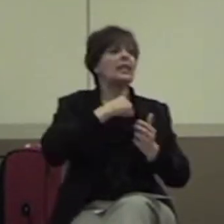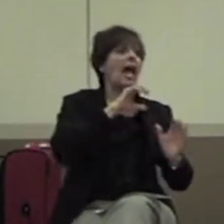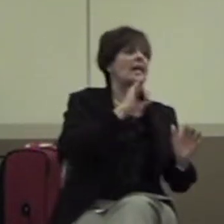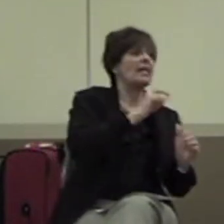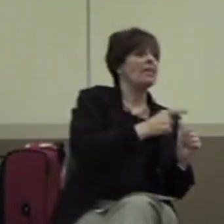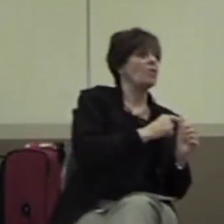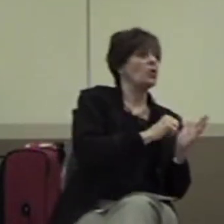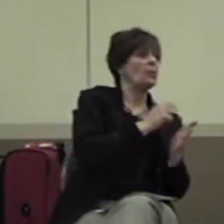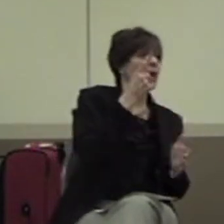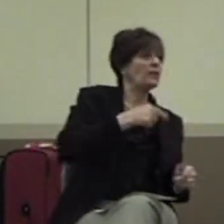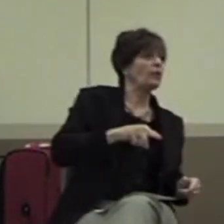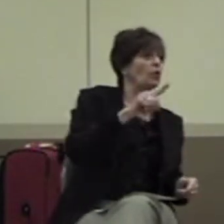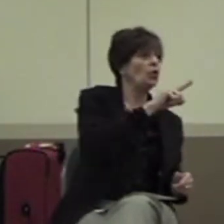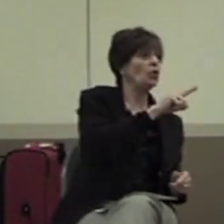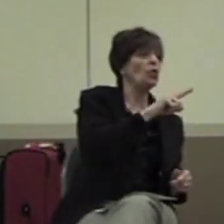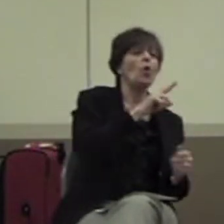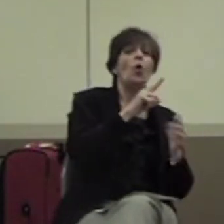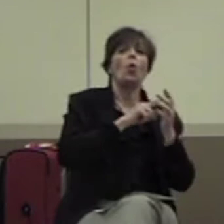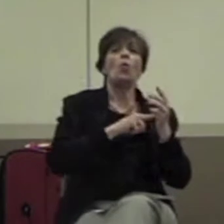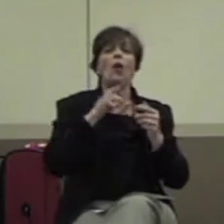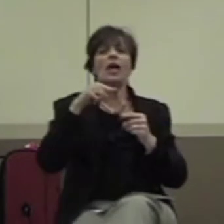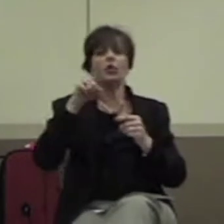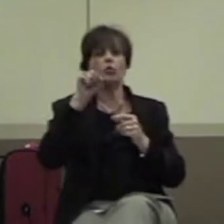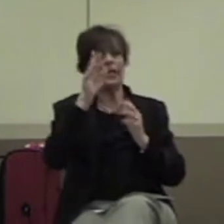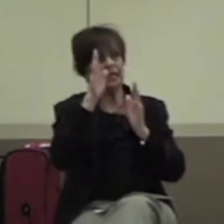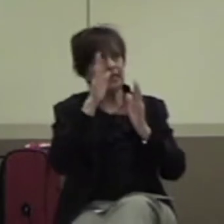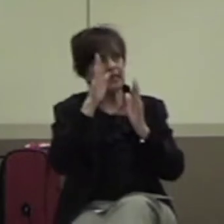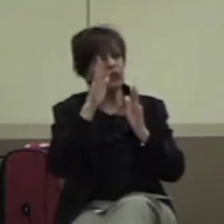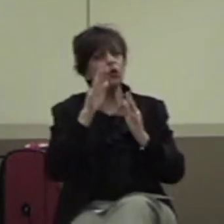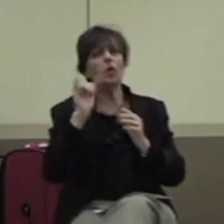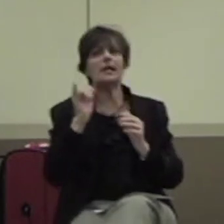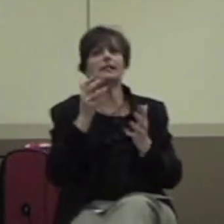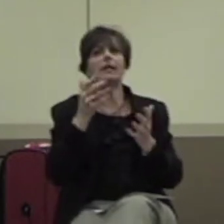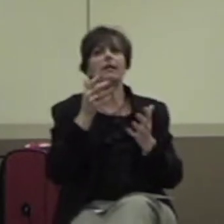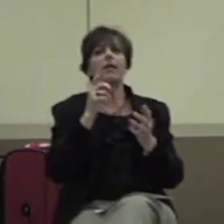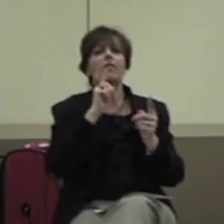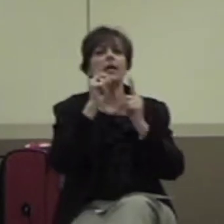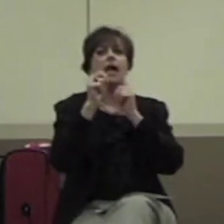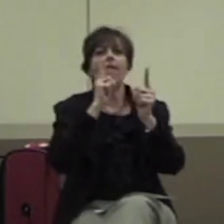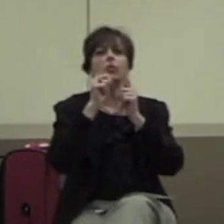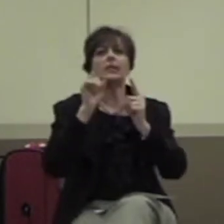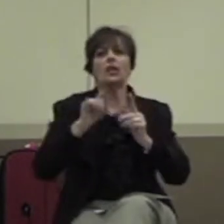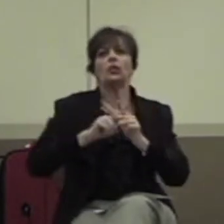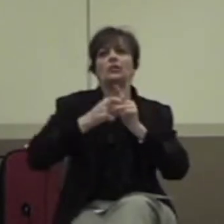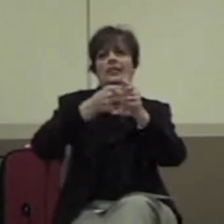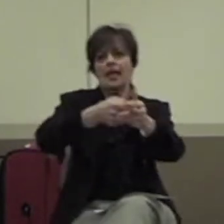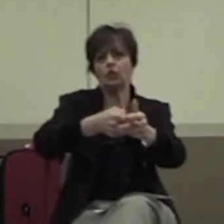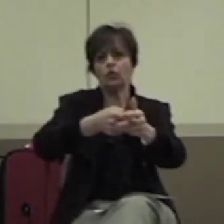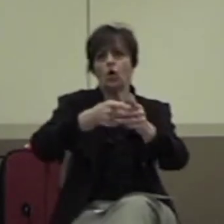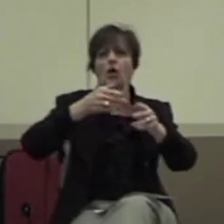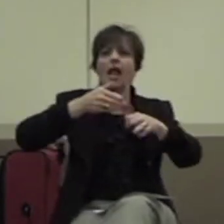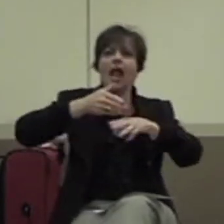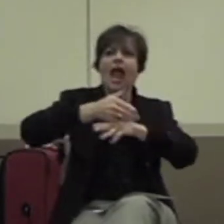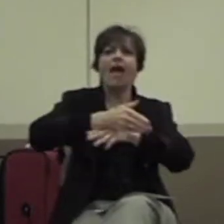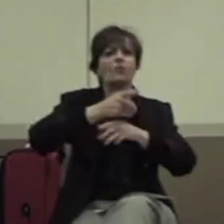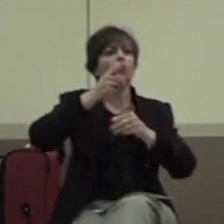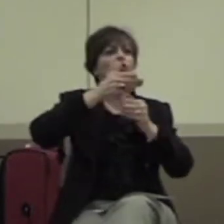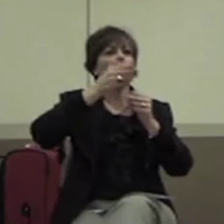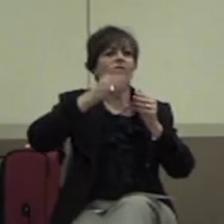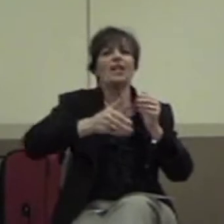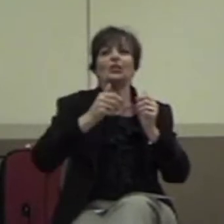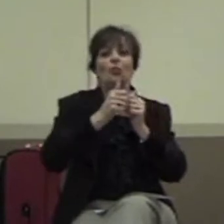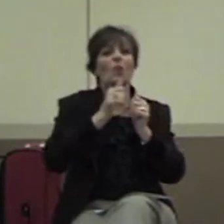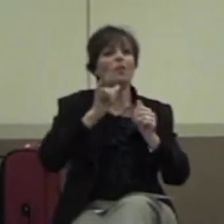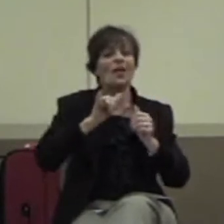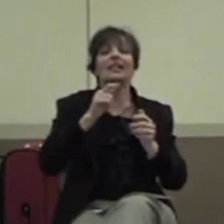first page for you. And what I want you to listen to is the conversations that start after you get finished